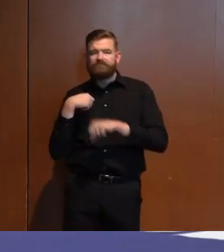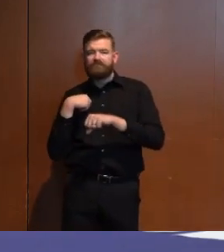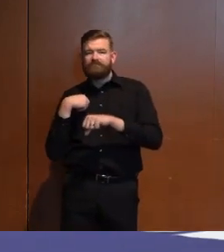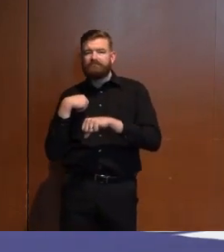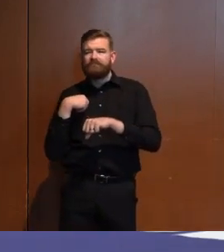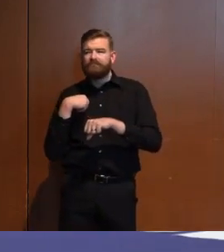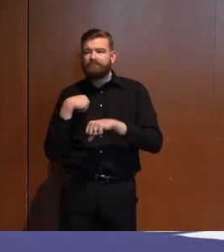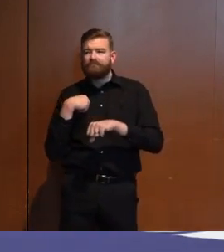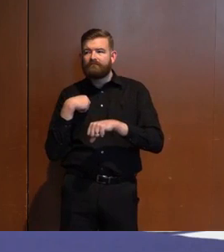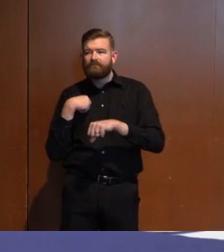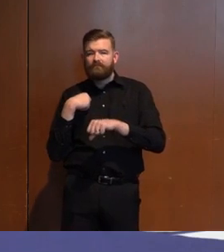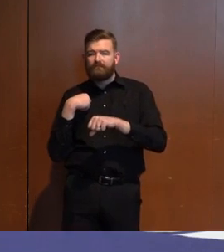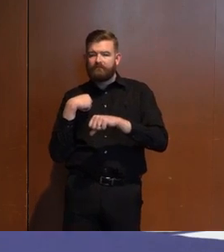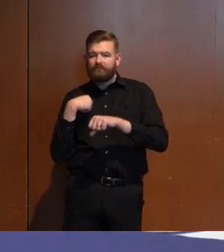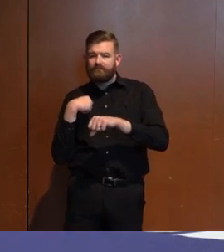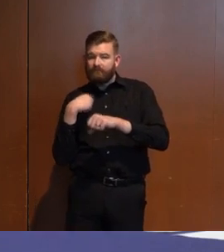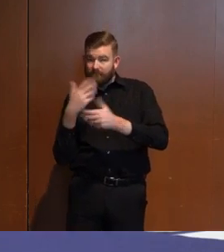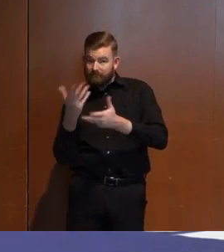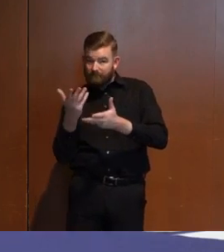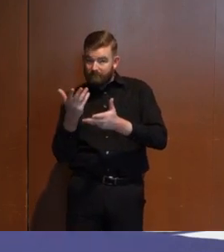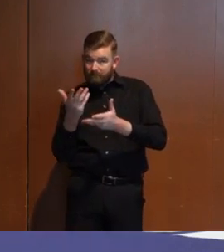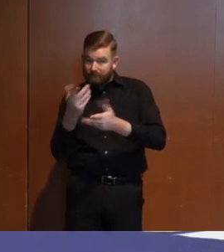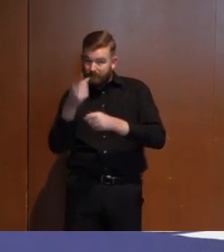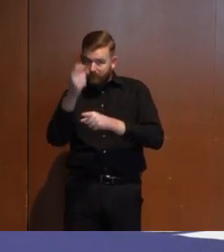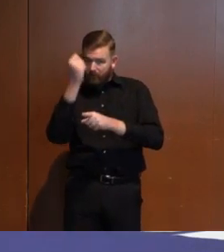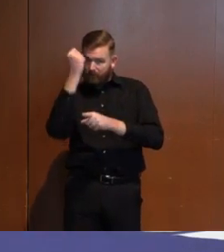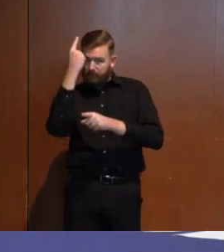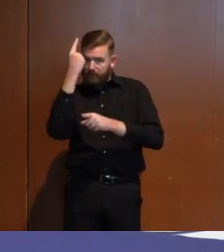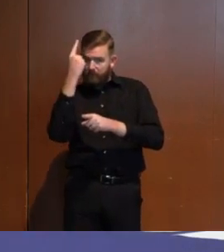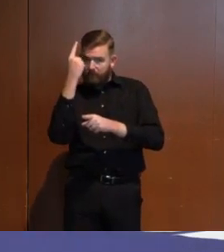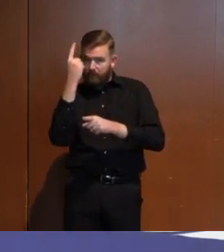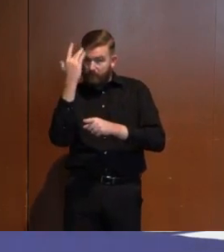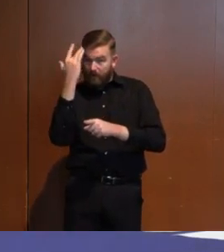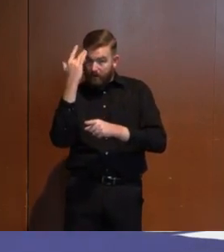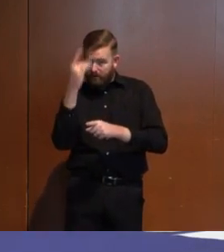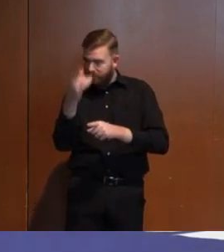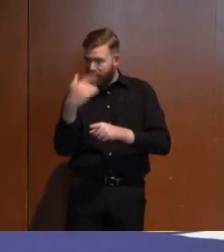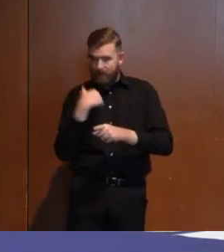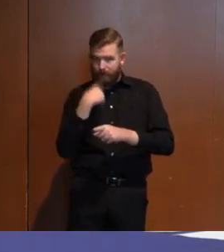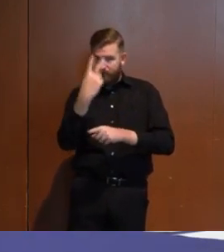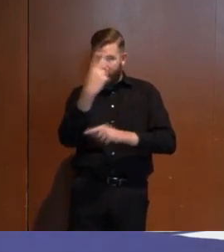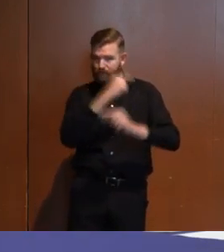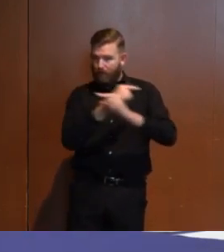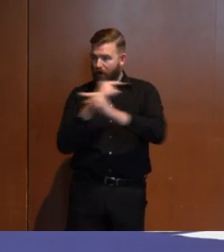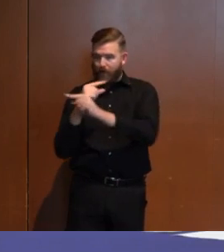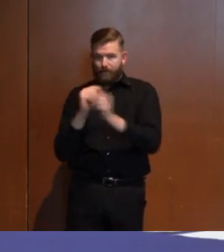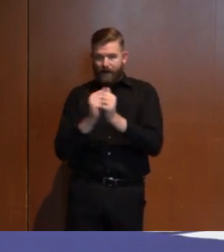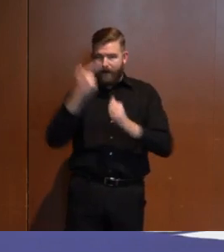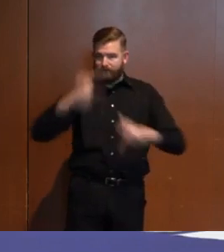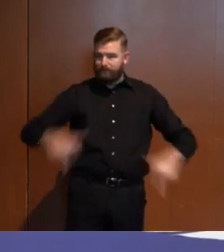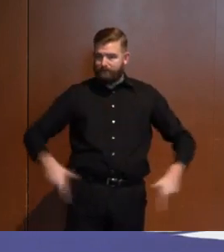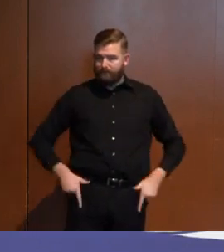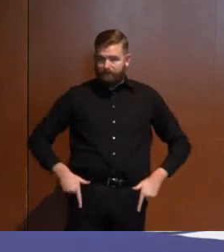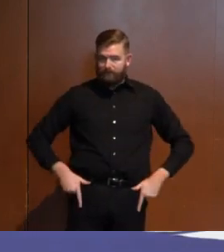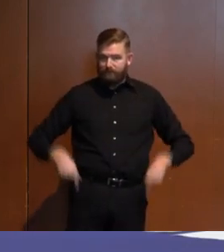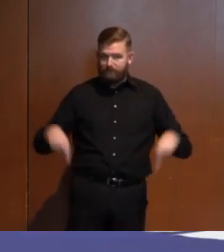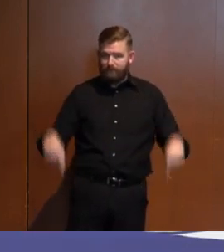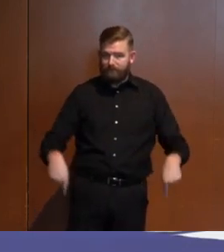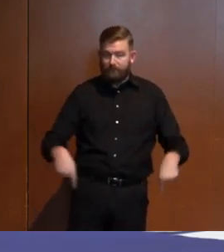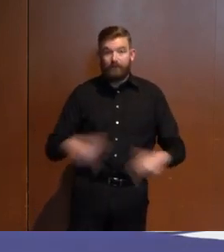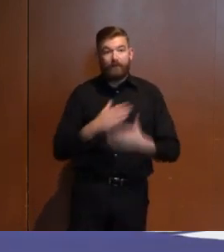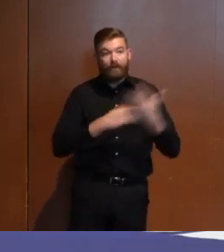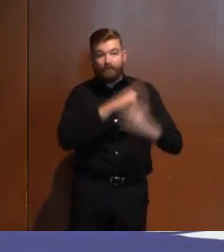day. We're seeing a lot of people coming forward wanting to buy a gun for self-defense, and they don't have that ability now because of your executive action.